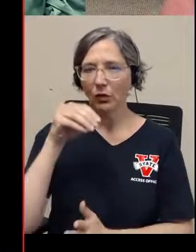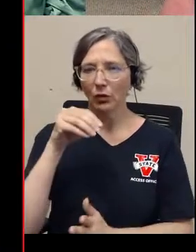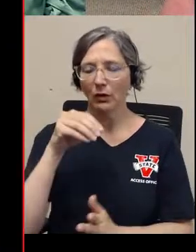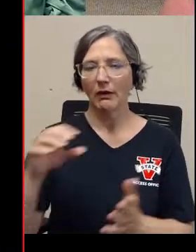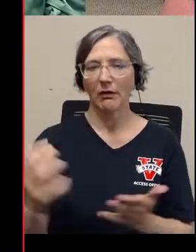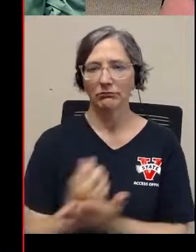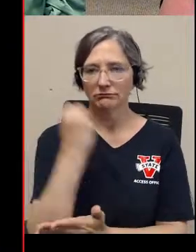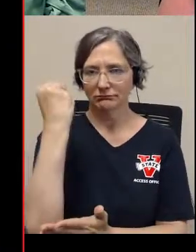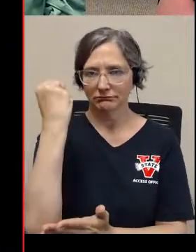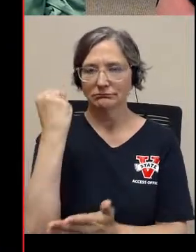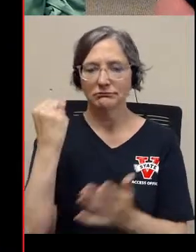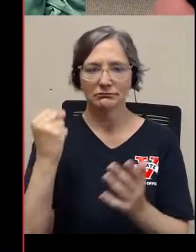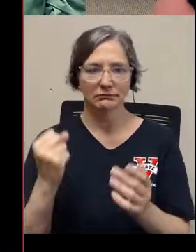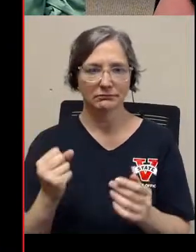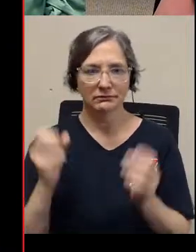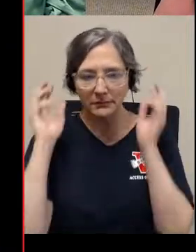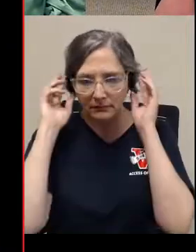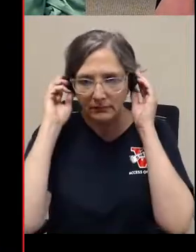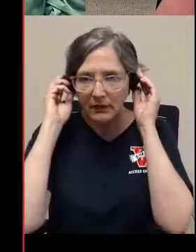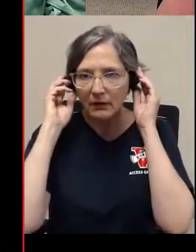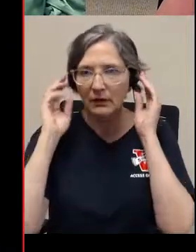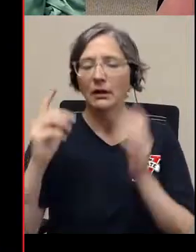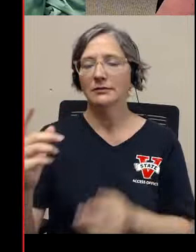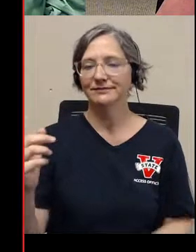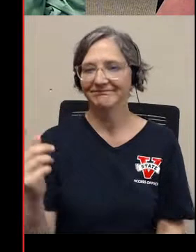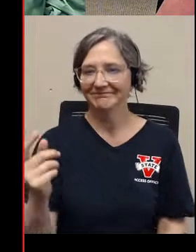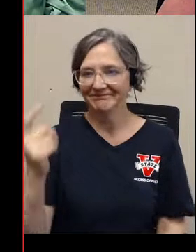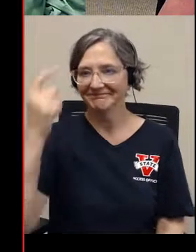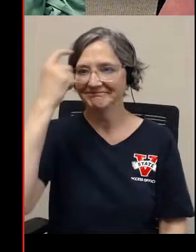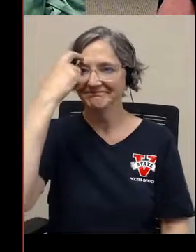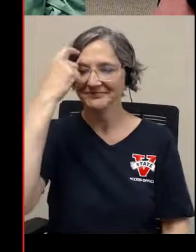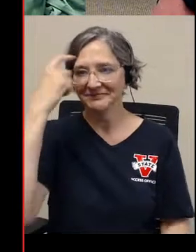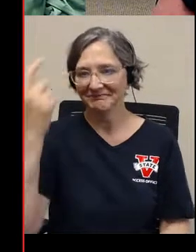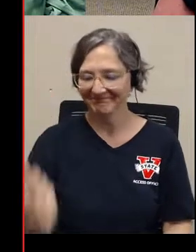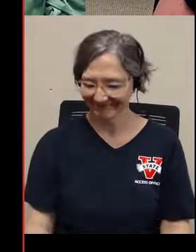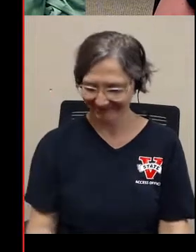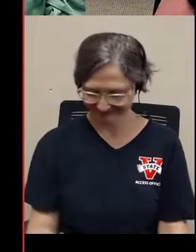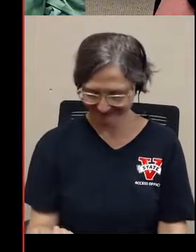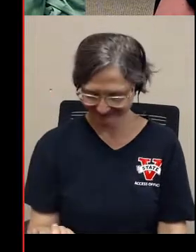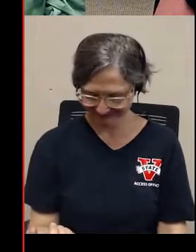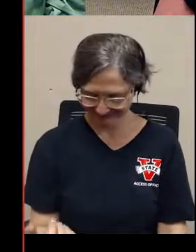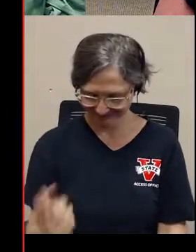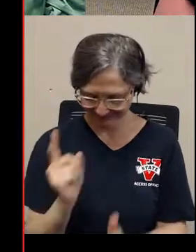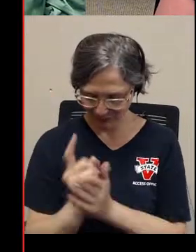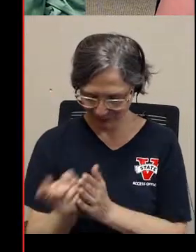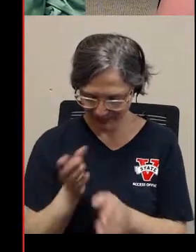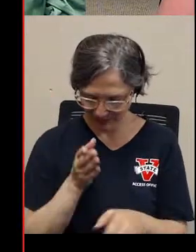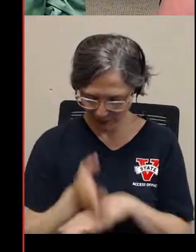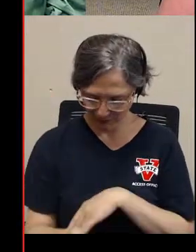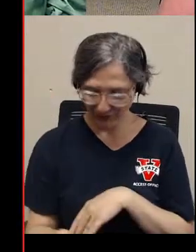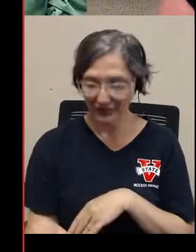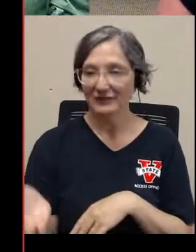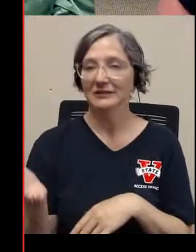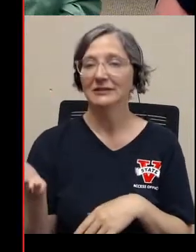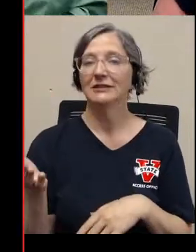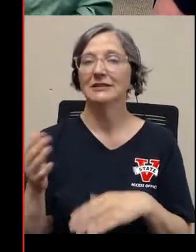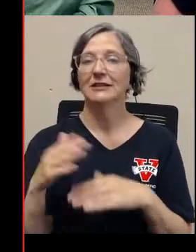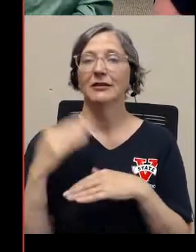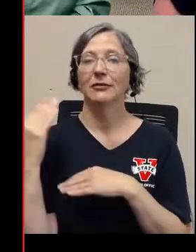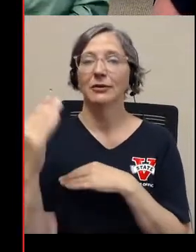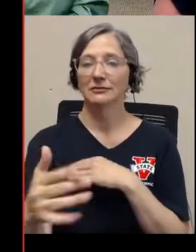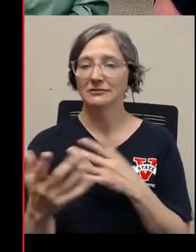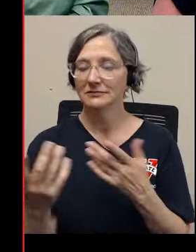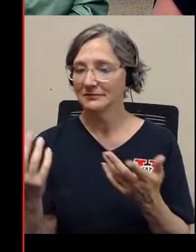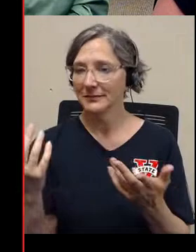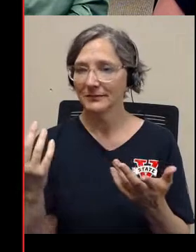the classroom. And I think our time is, I think we're about a minute over after our intro. And